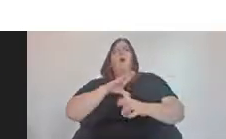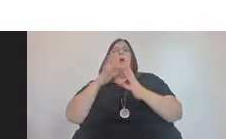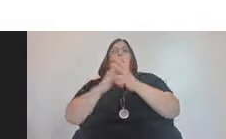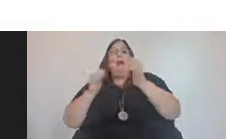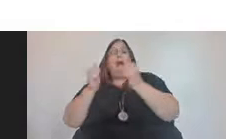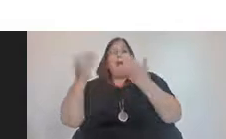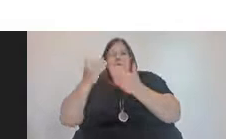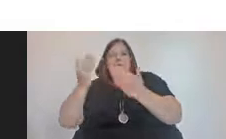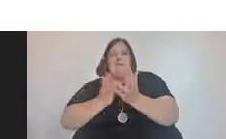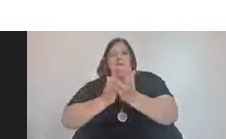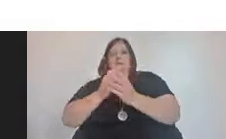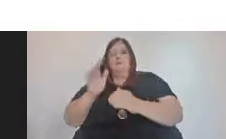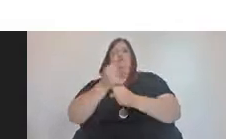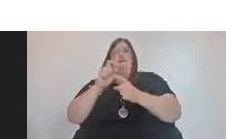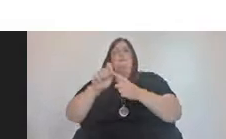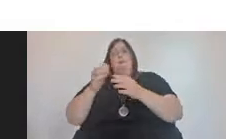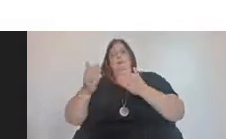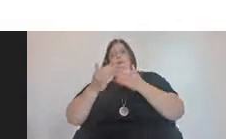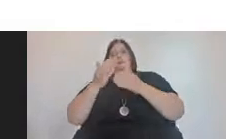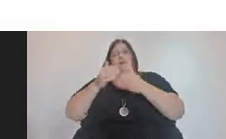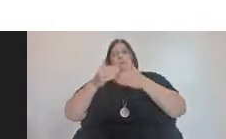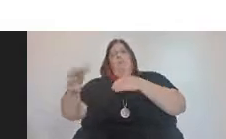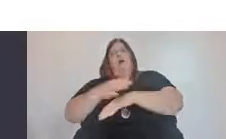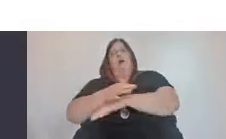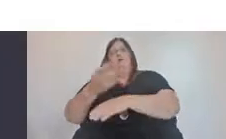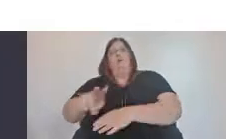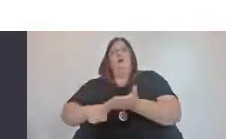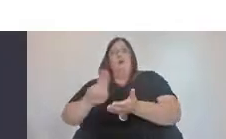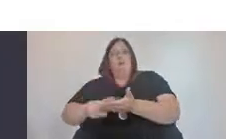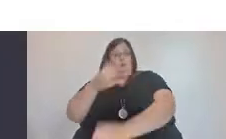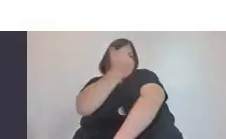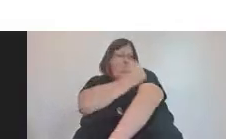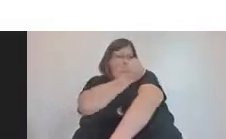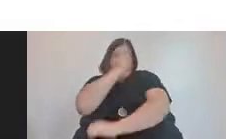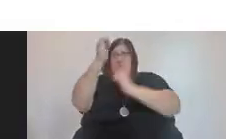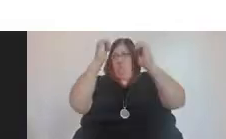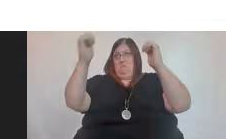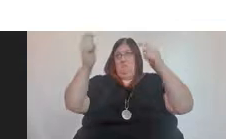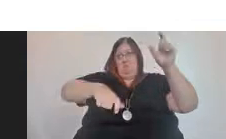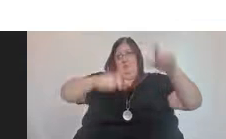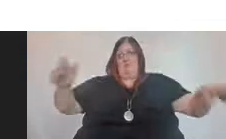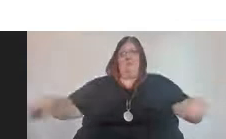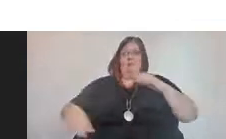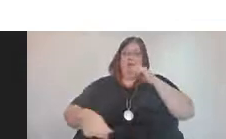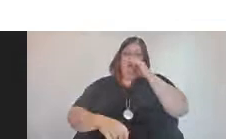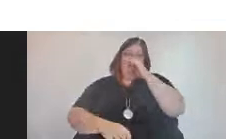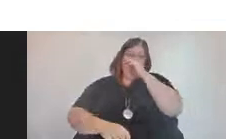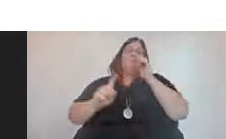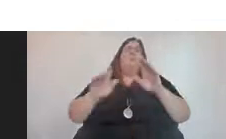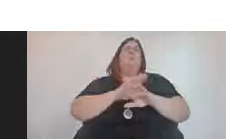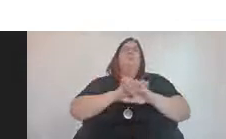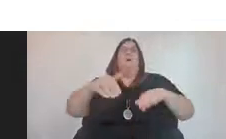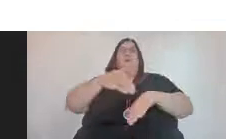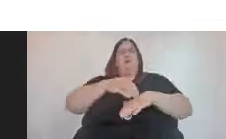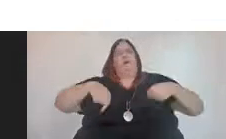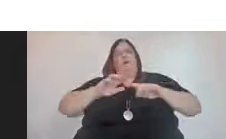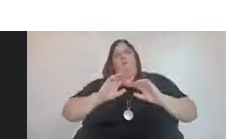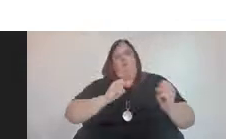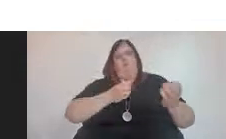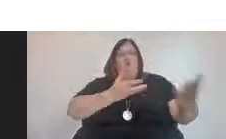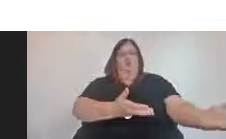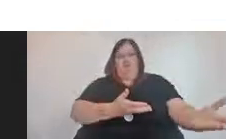So GPs working outside of their contracted hours to deliver the vaccination programme. So that hasn't impacted on the availability